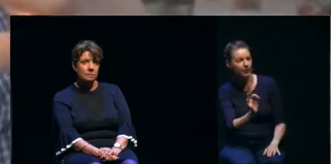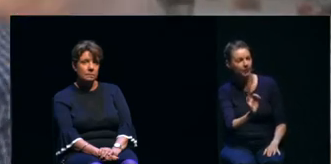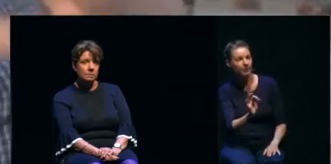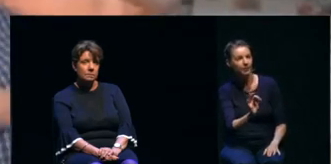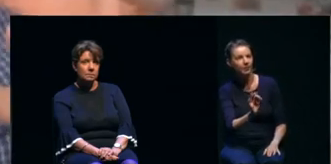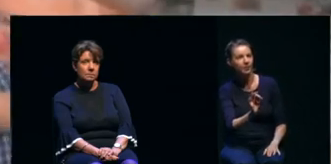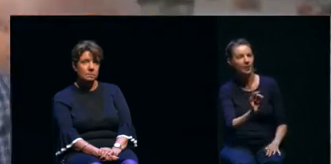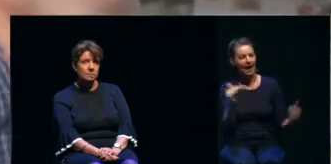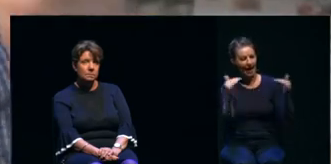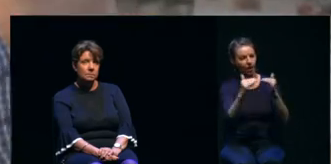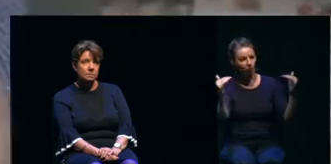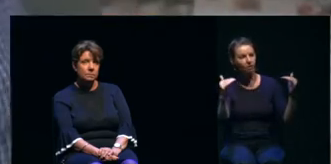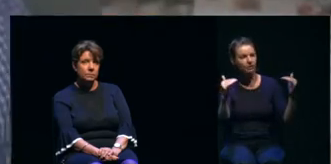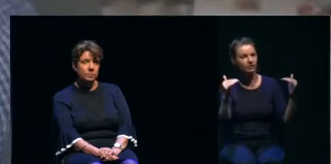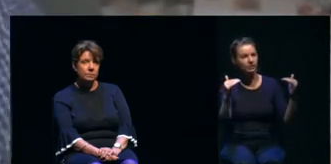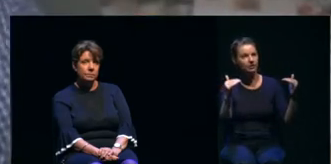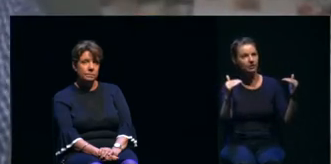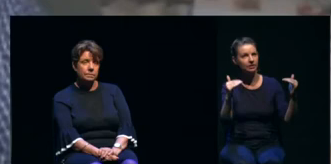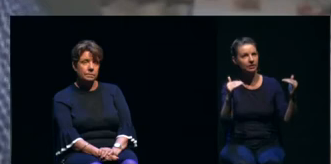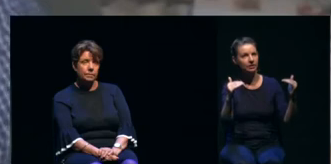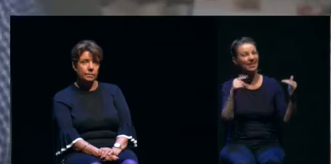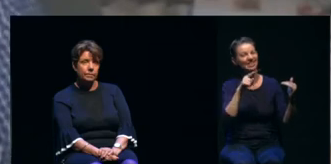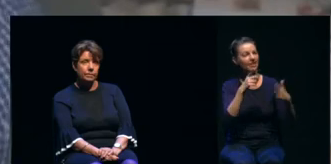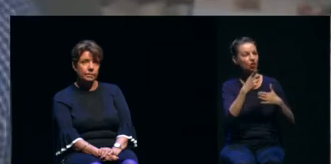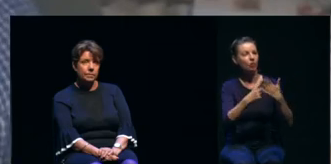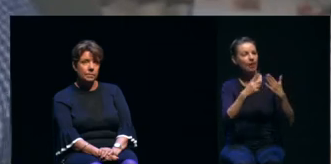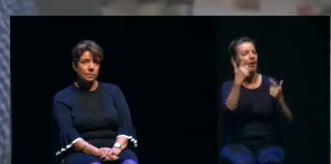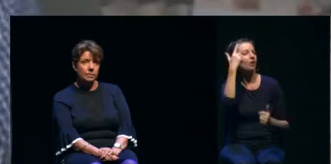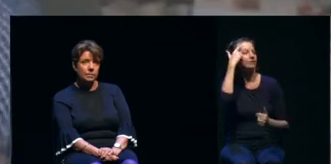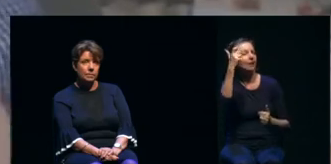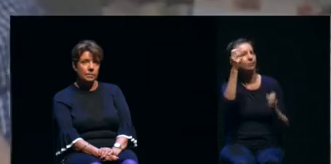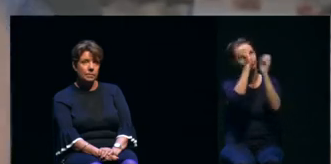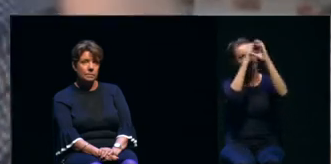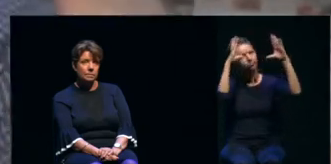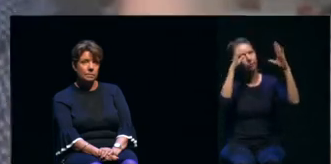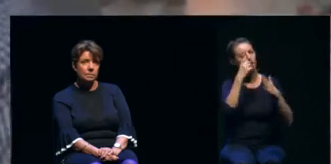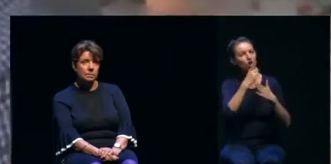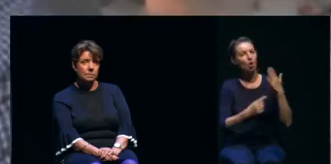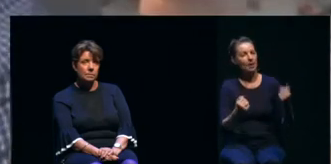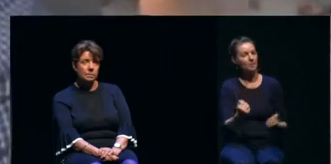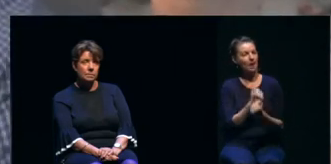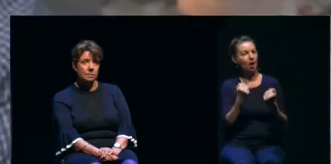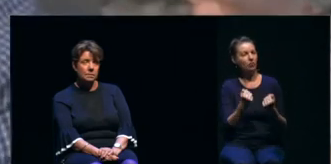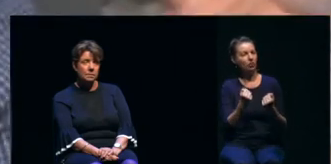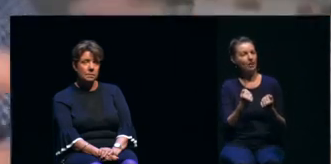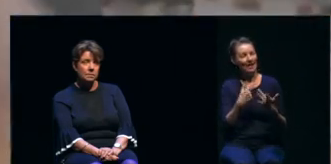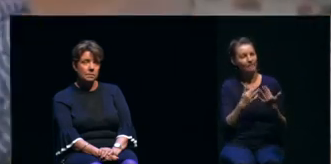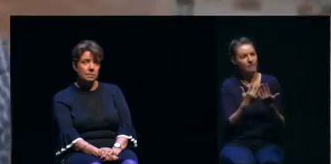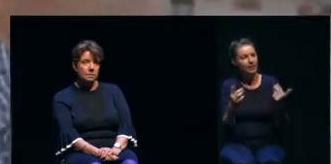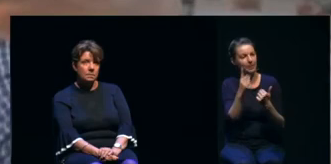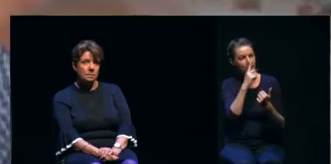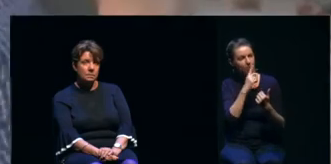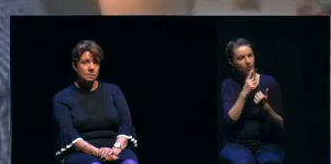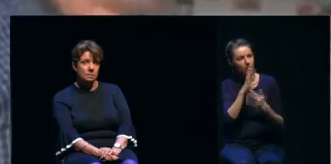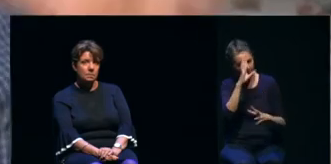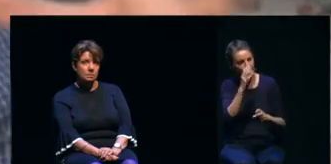whole idea about equality is, it's just, all it is an idea. So it's only as powerful as the amount of people who believe in it and can work